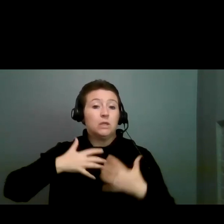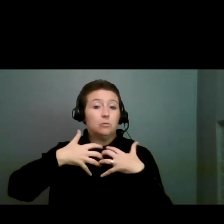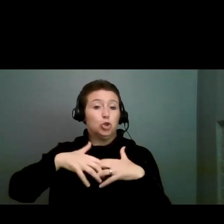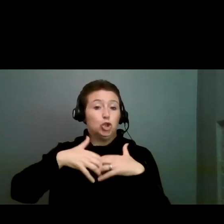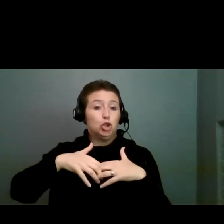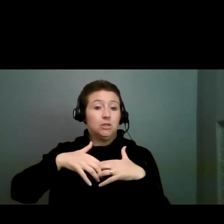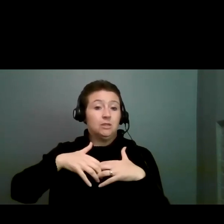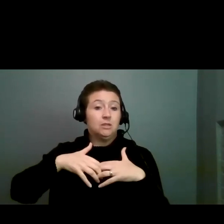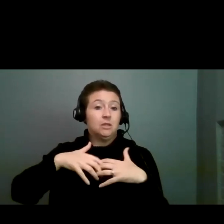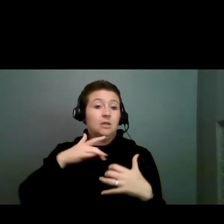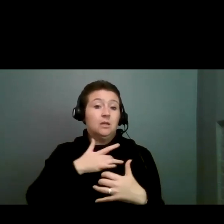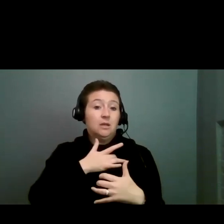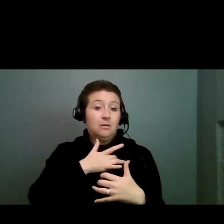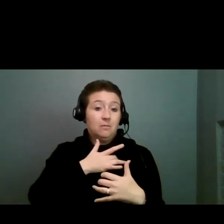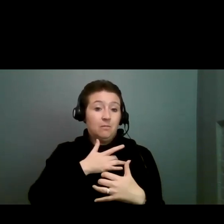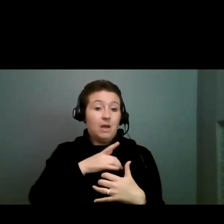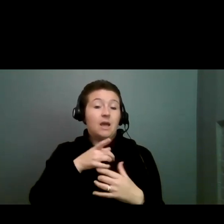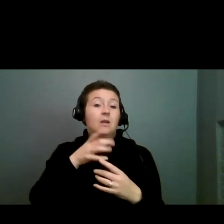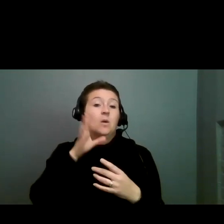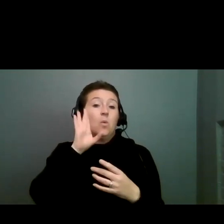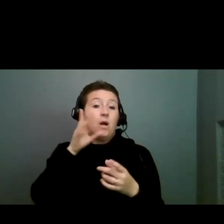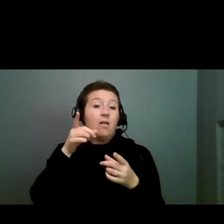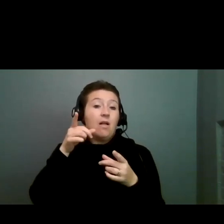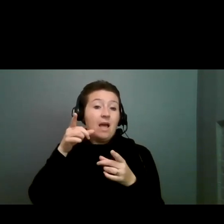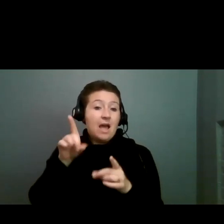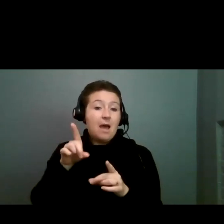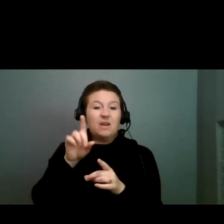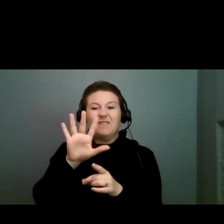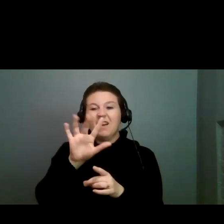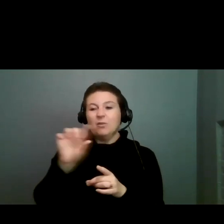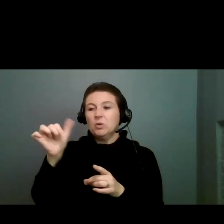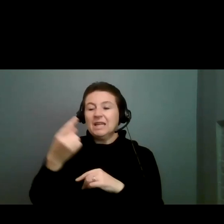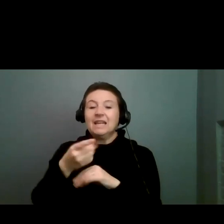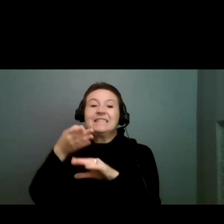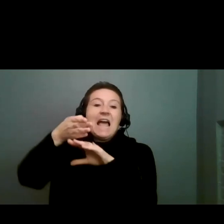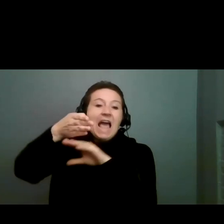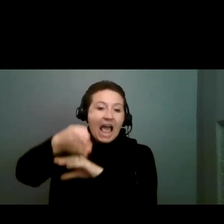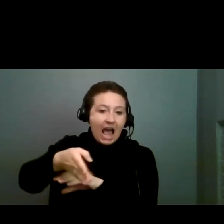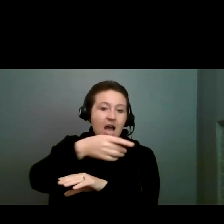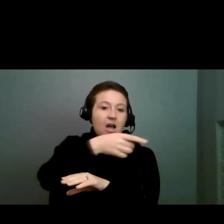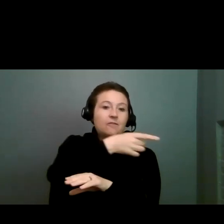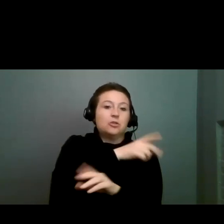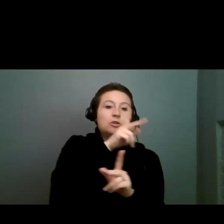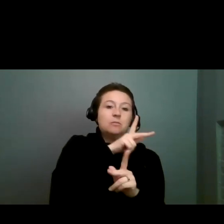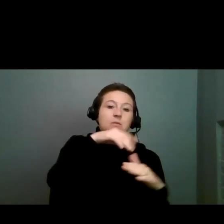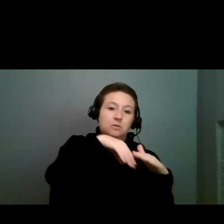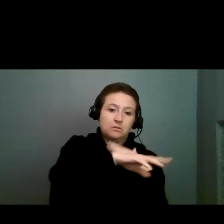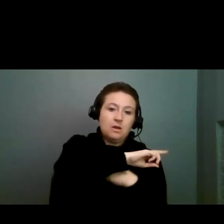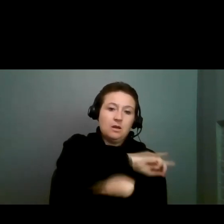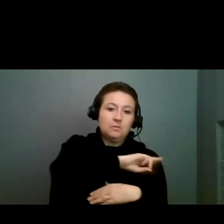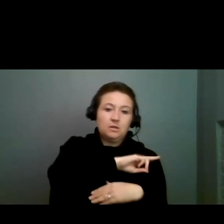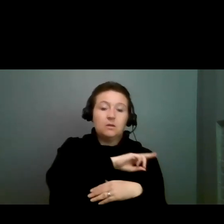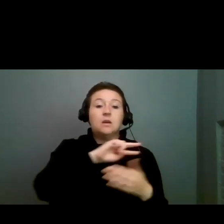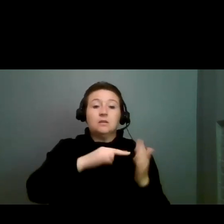an increase in hospitalizations by 5 to 10 days. That is, it takes that long for a person with illness